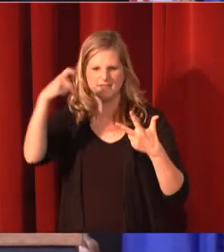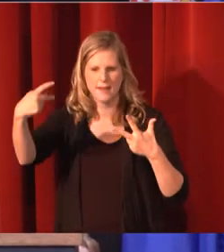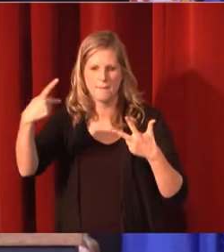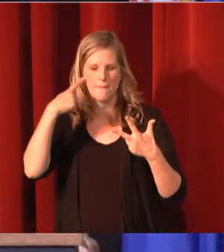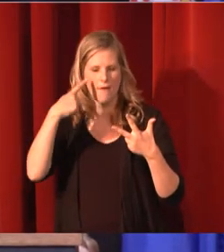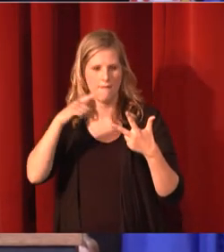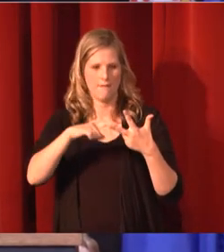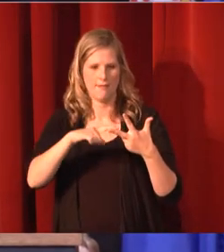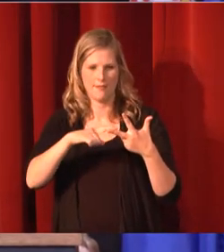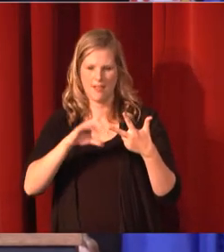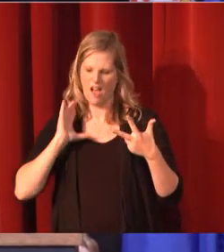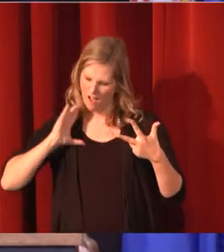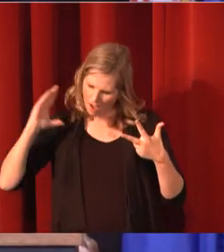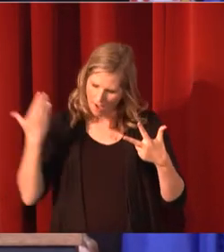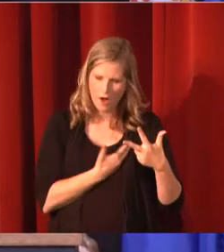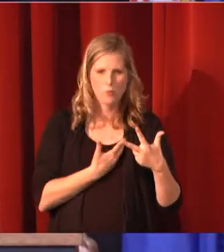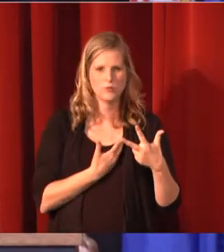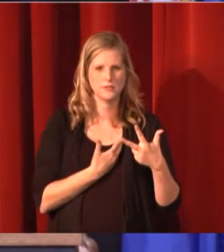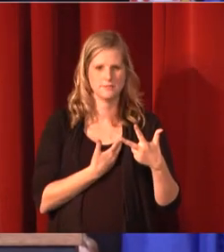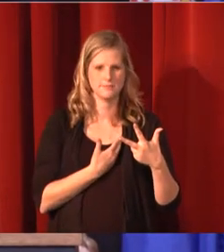is ours